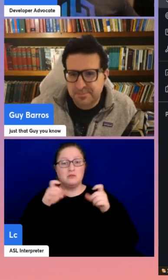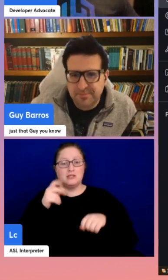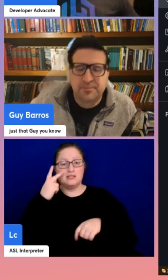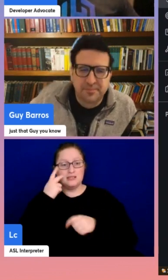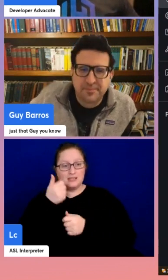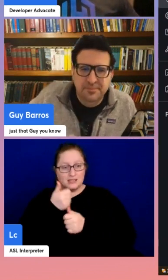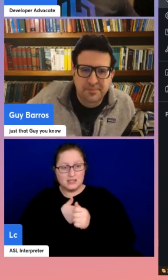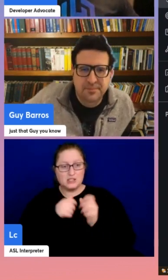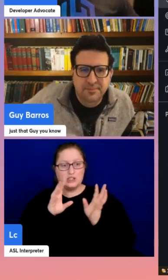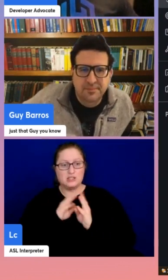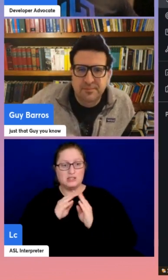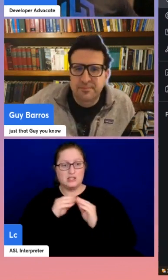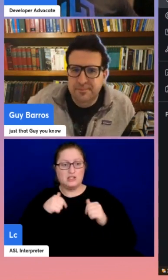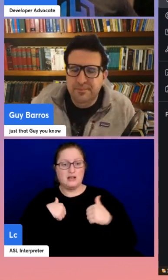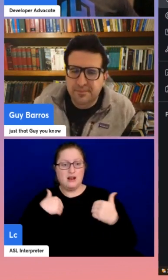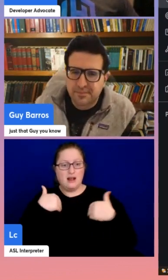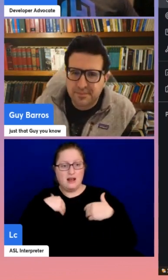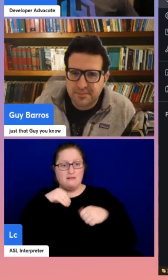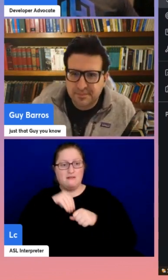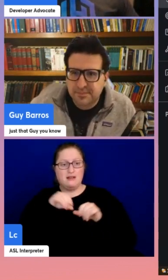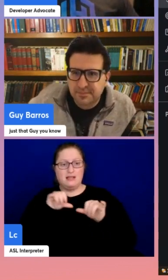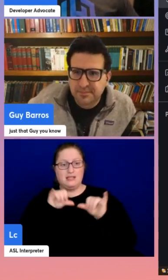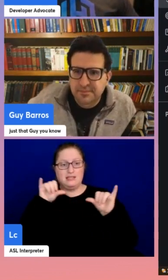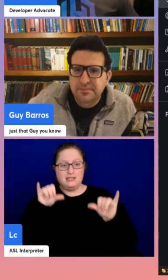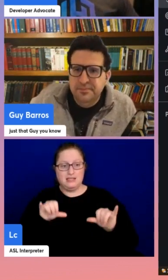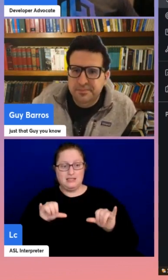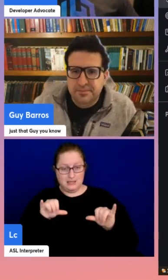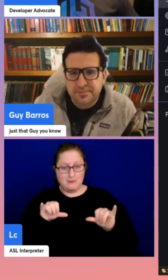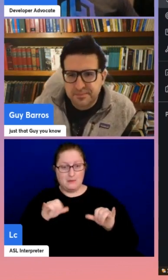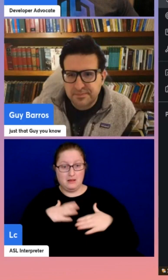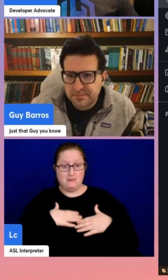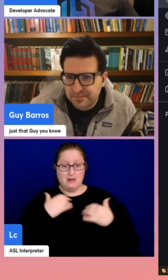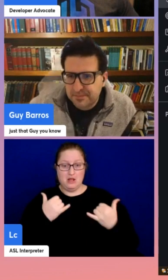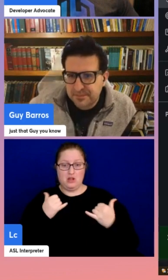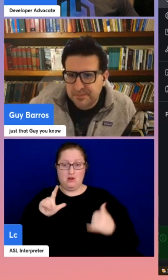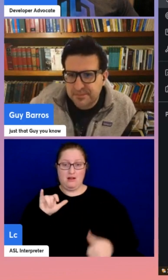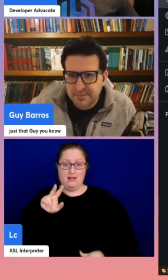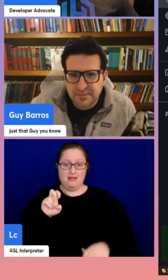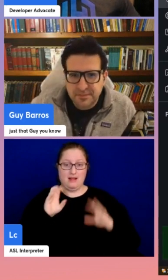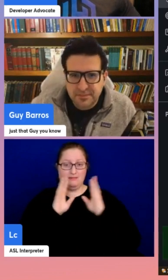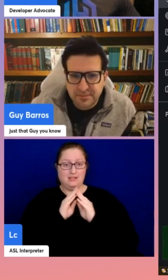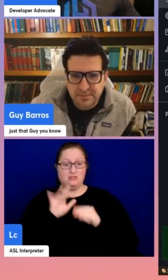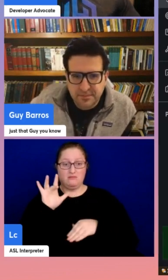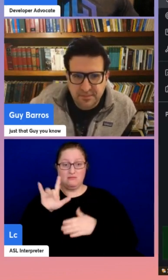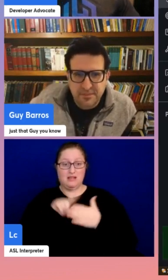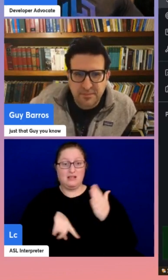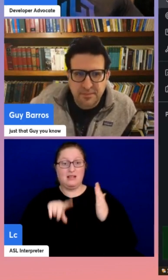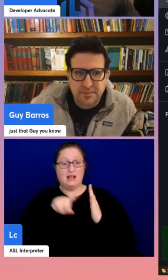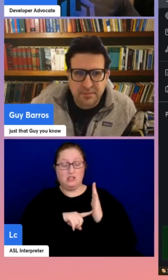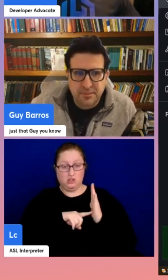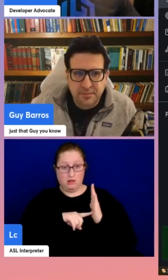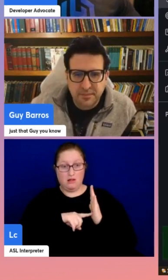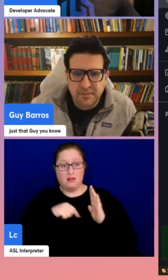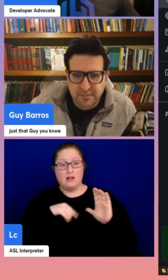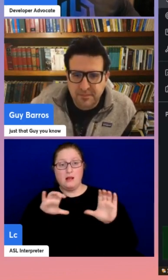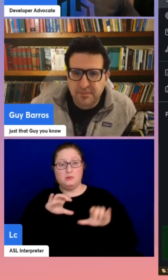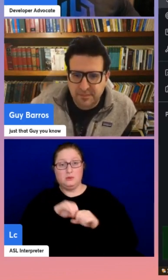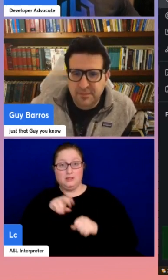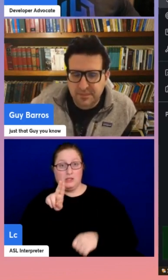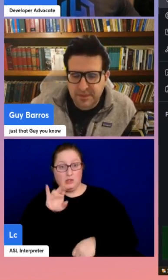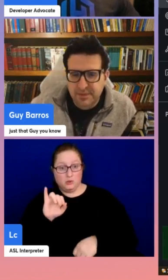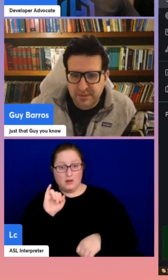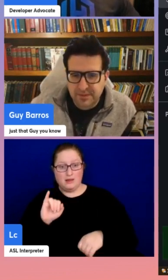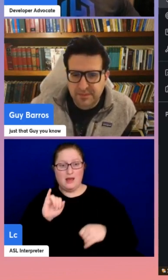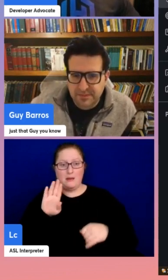session that I have in the system. That is my current live session. I'm going to hit cancel, and I'm doing this in the UI, right? In the